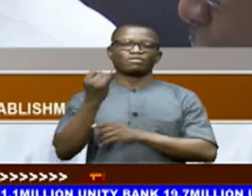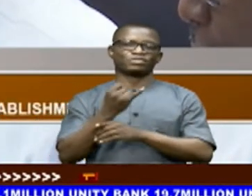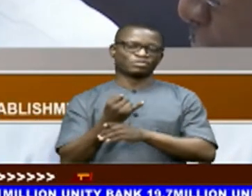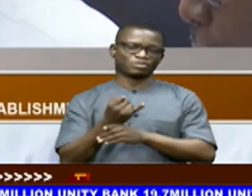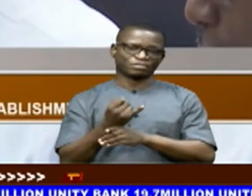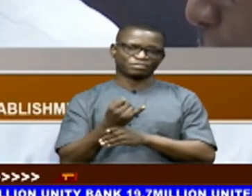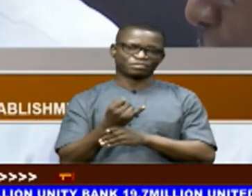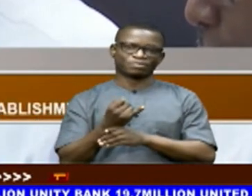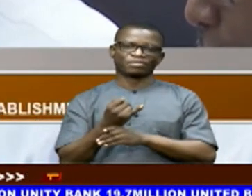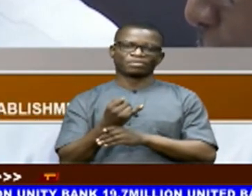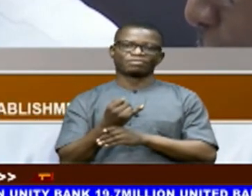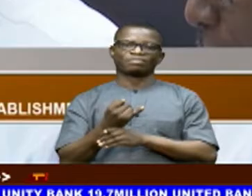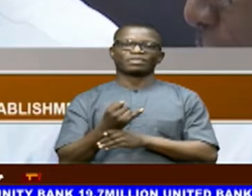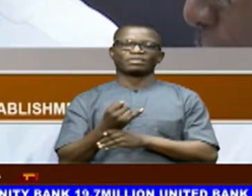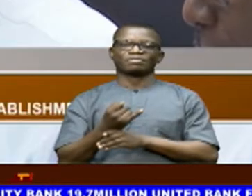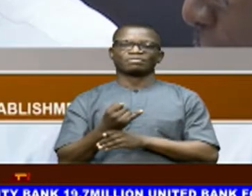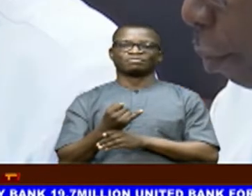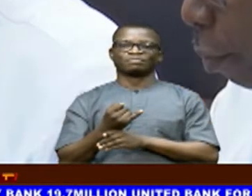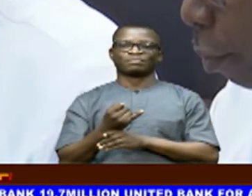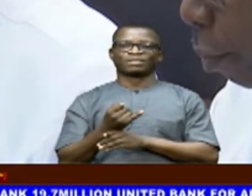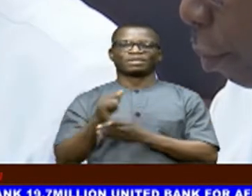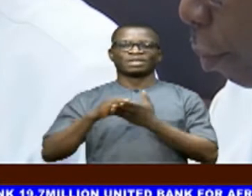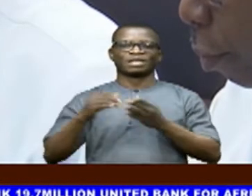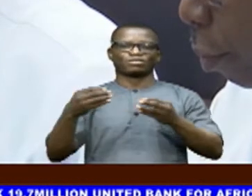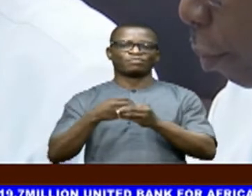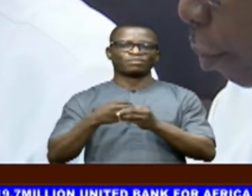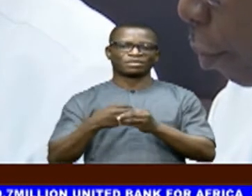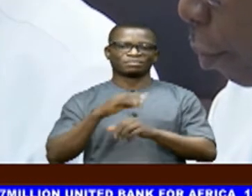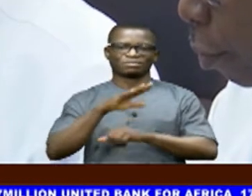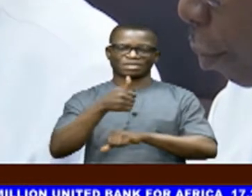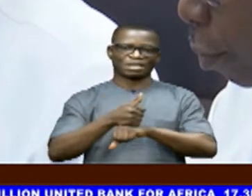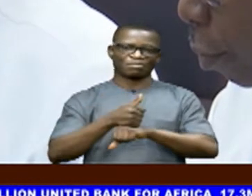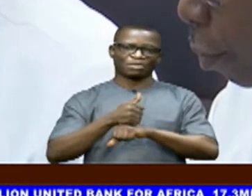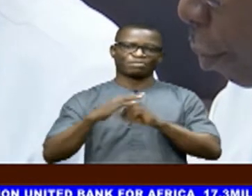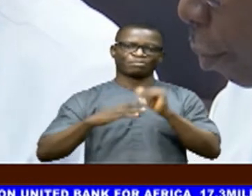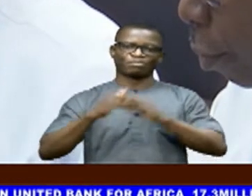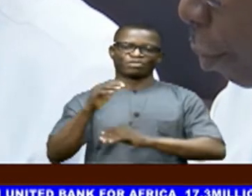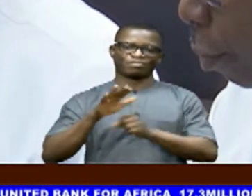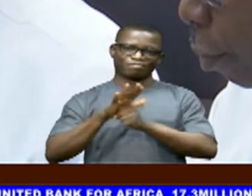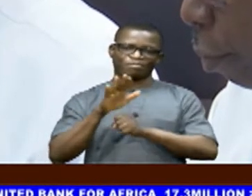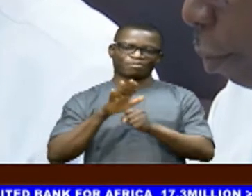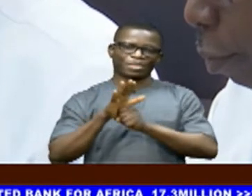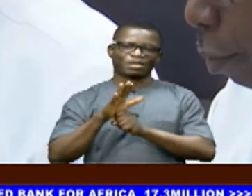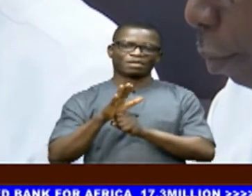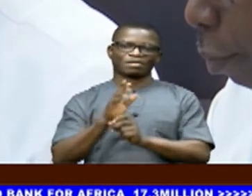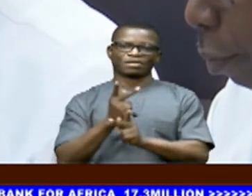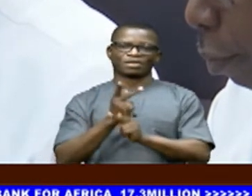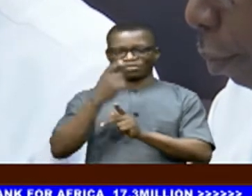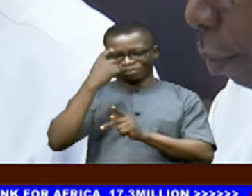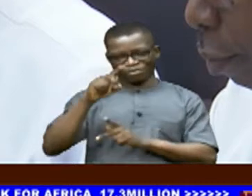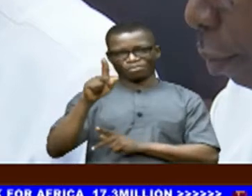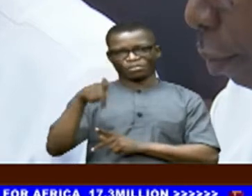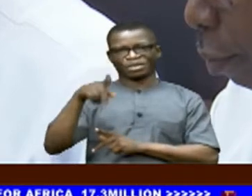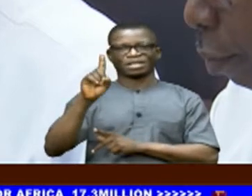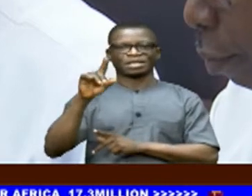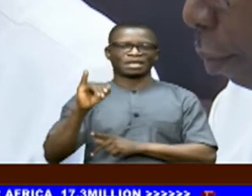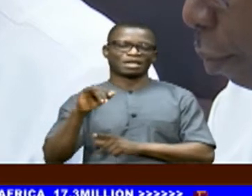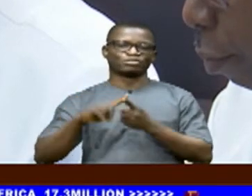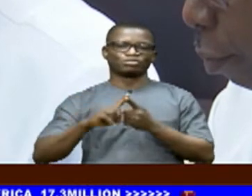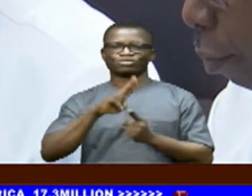The existing office building was rented, renovated, furnished, and equipped for PDI to